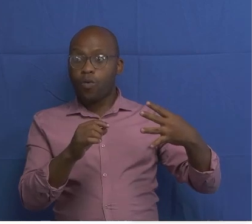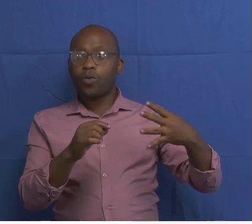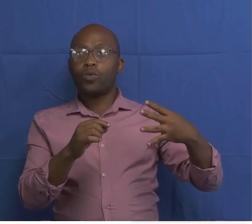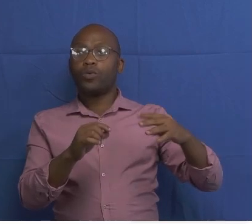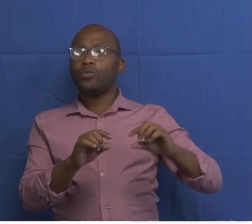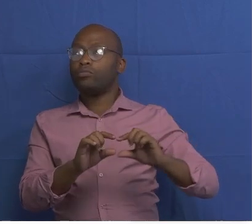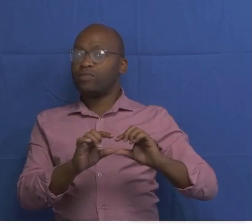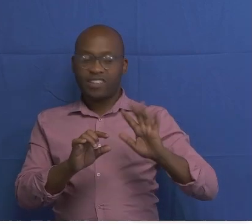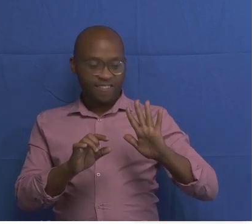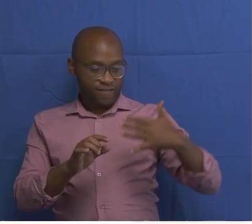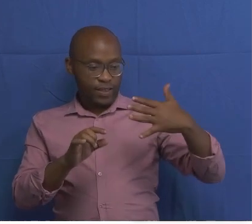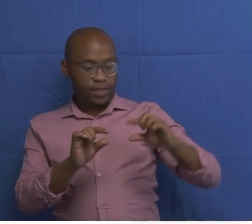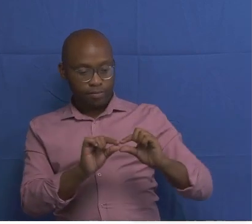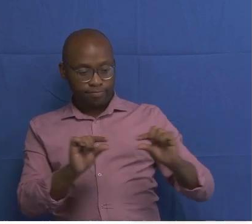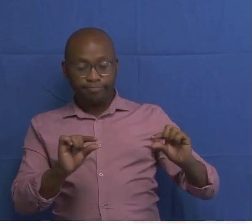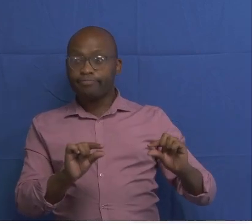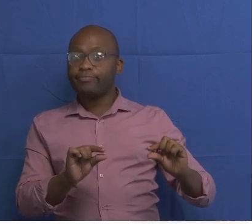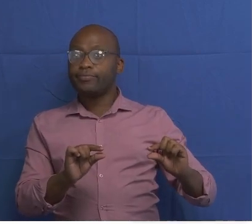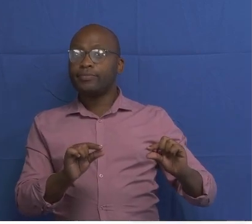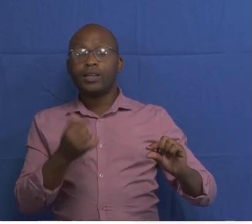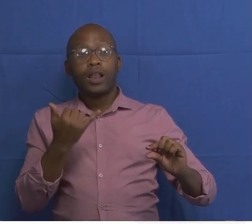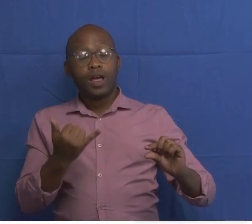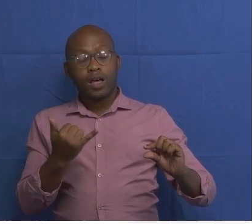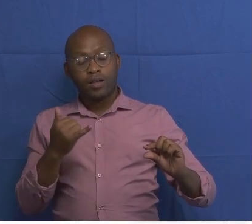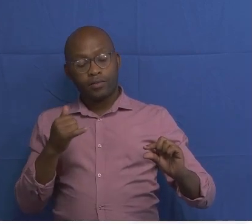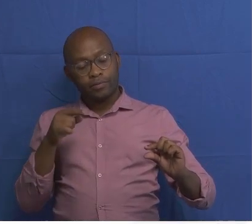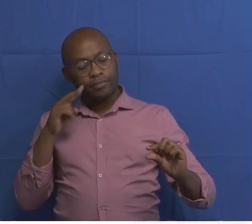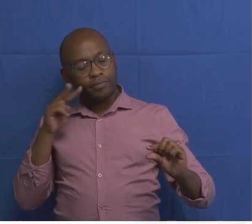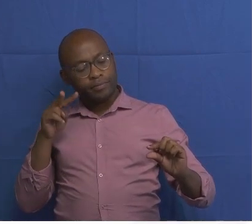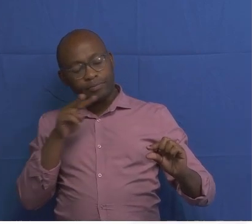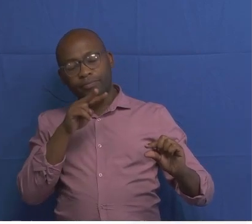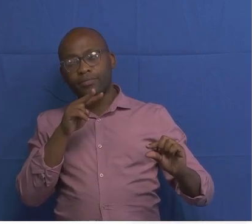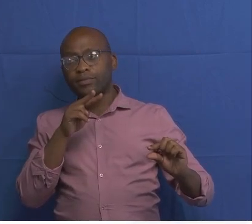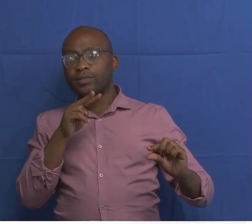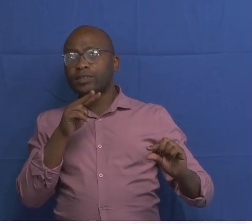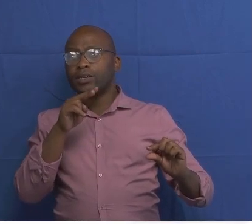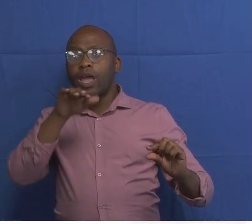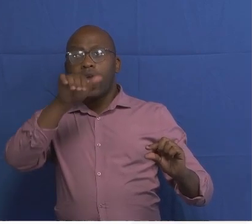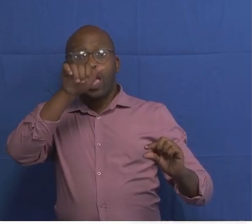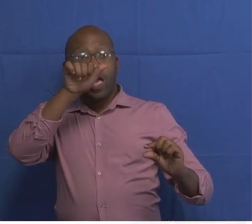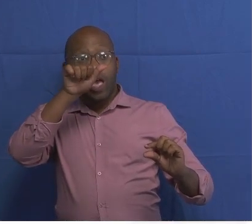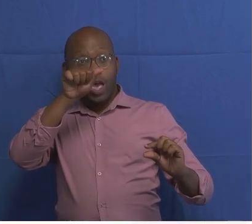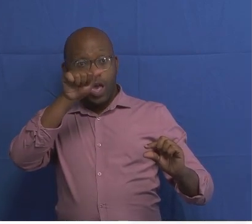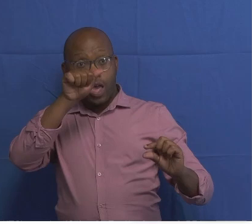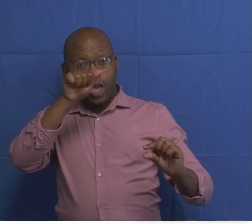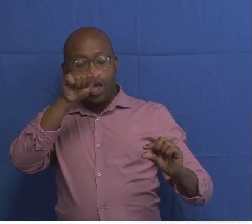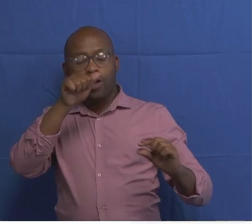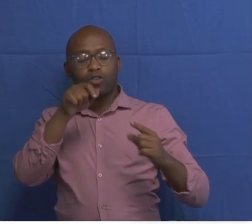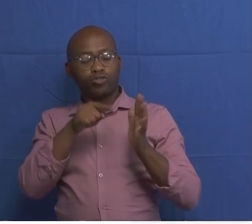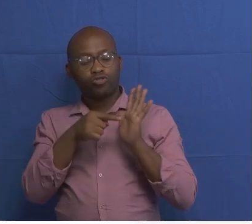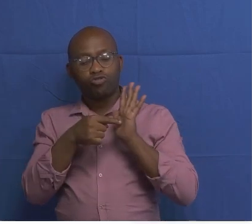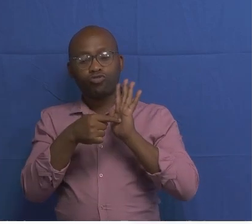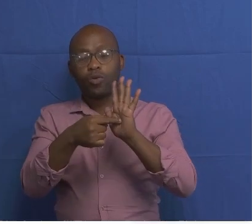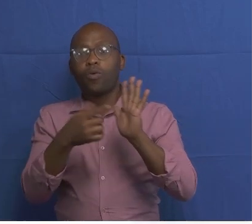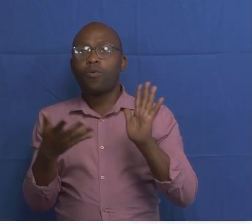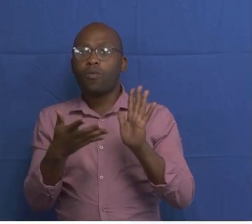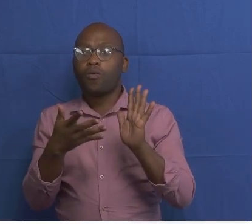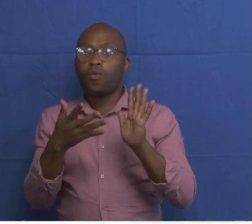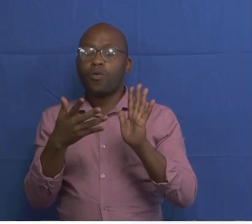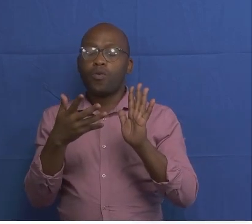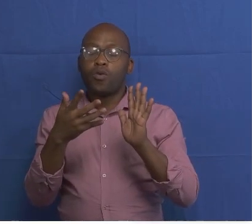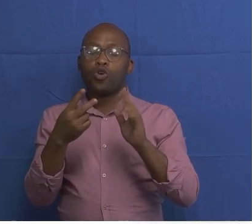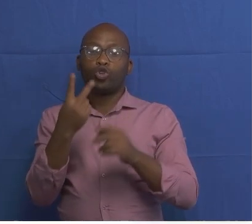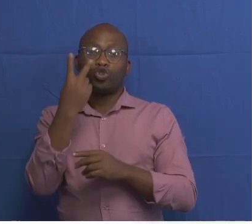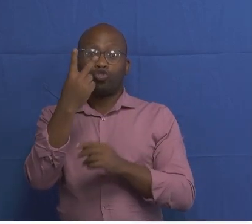a 5th gene. So it means that now if you look at letter A is pointing at 2 alleles